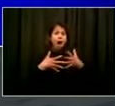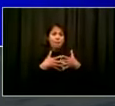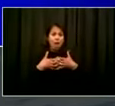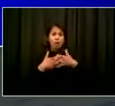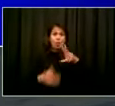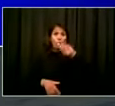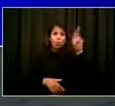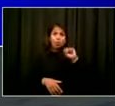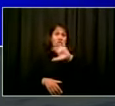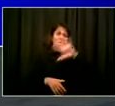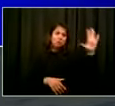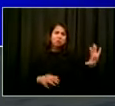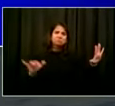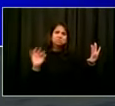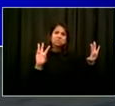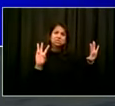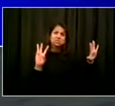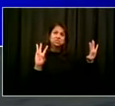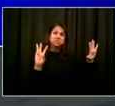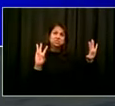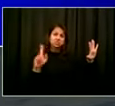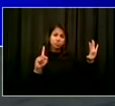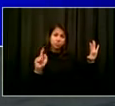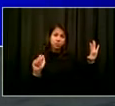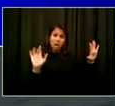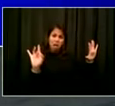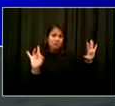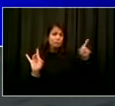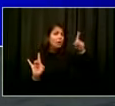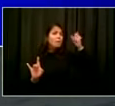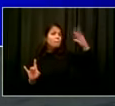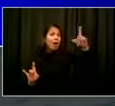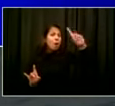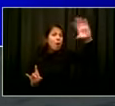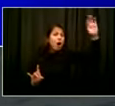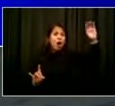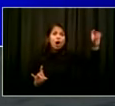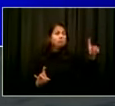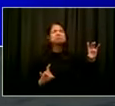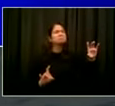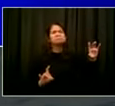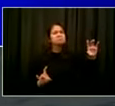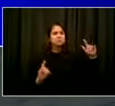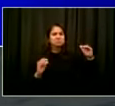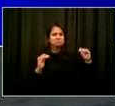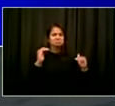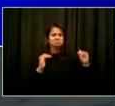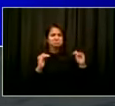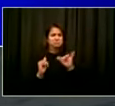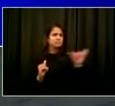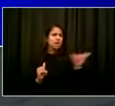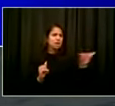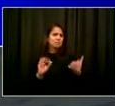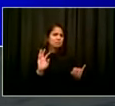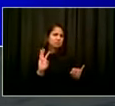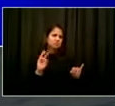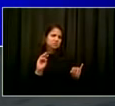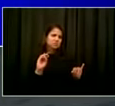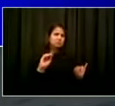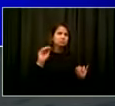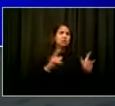numbers. What a vote of confidence in this city. And also, what an amazing action by New Yorkers. With every effort to undermine